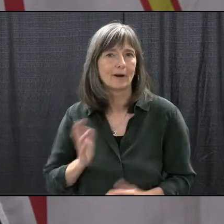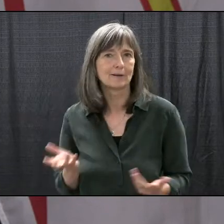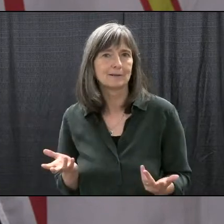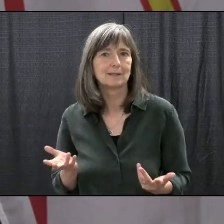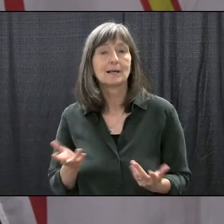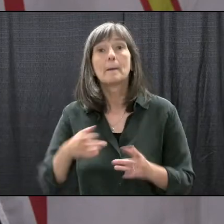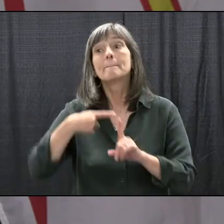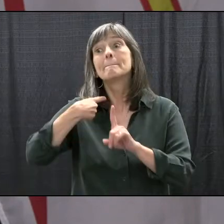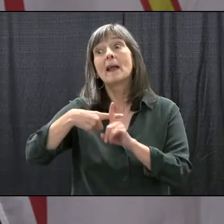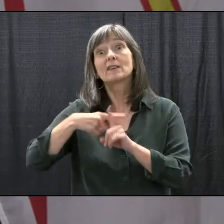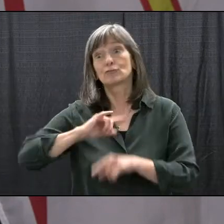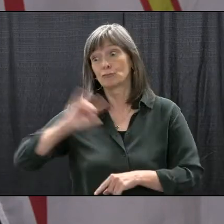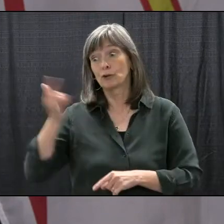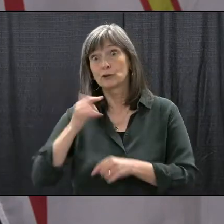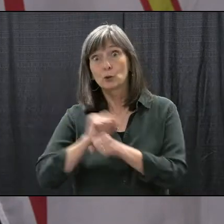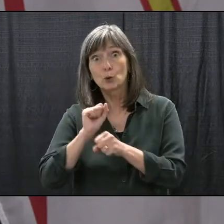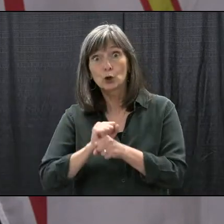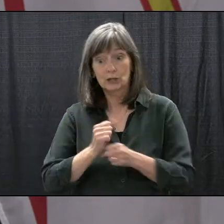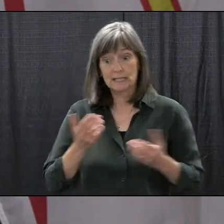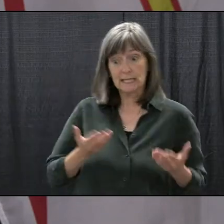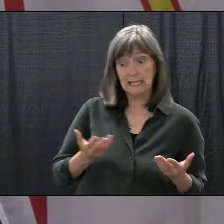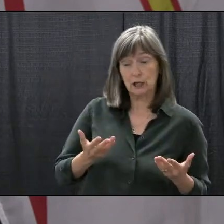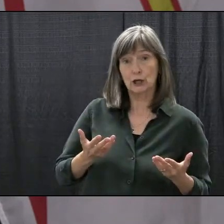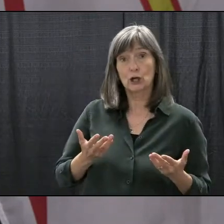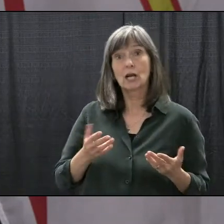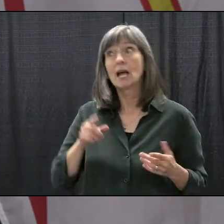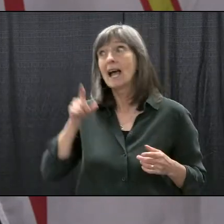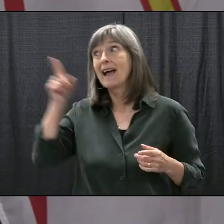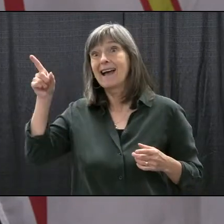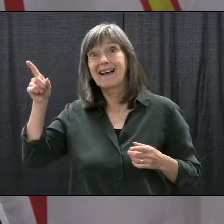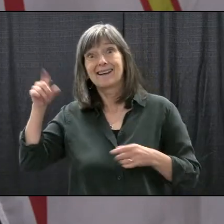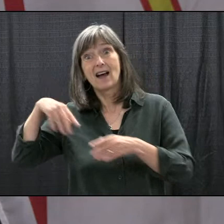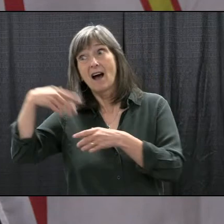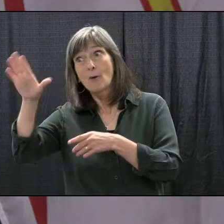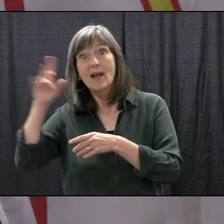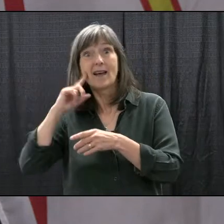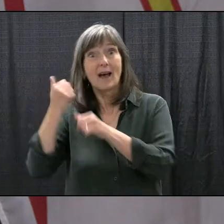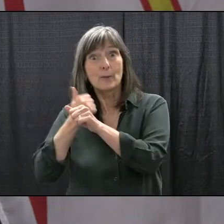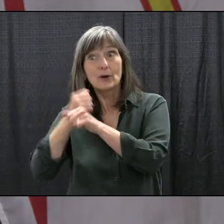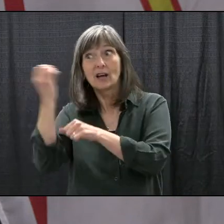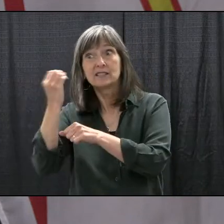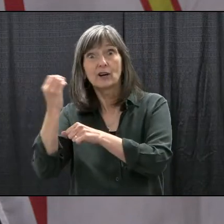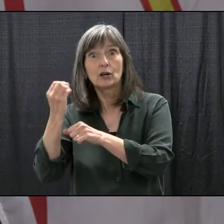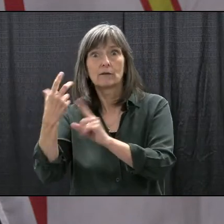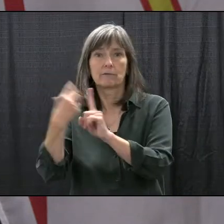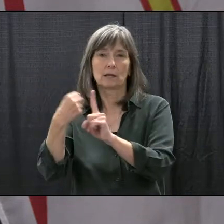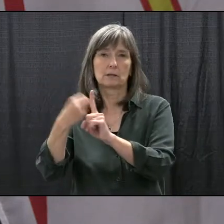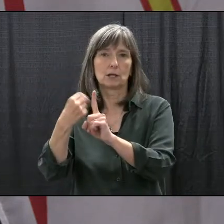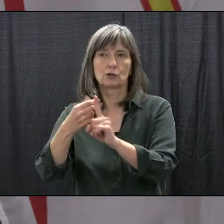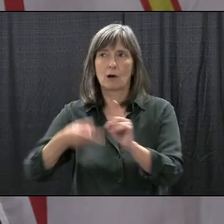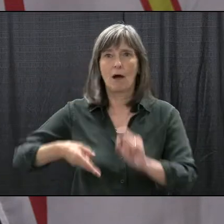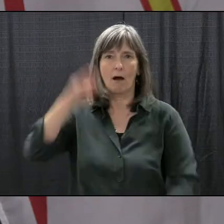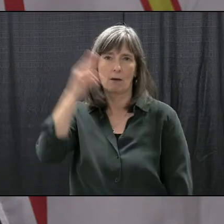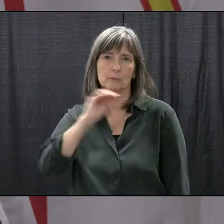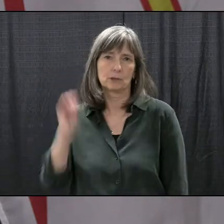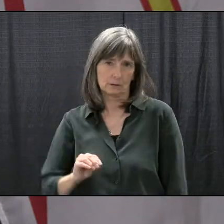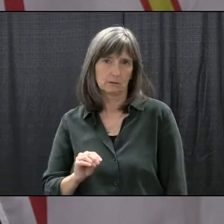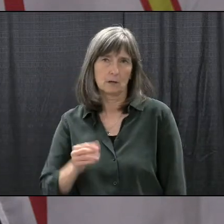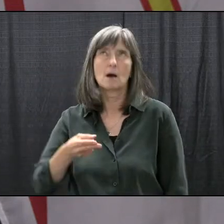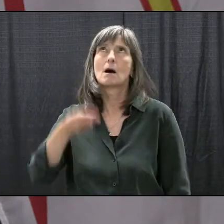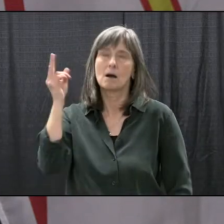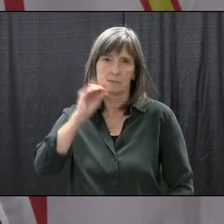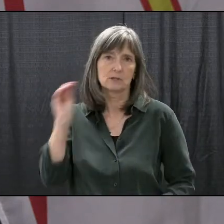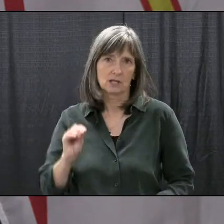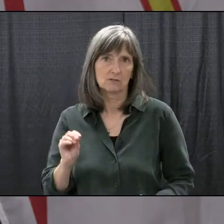in rotational workers, both here at home and for people who've gotten vaccinated away, has improved significantly. So that's why we made